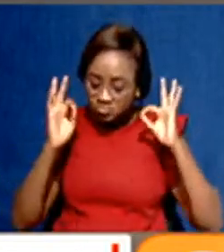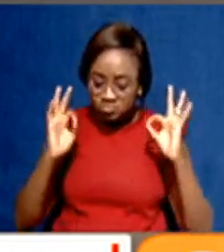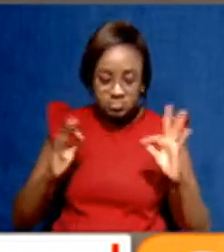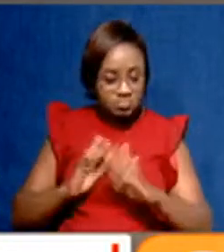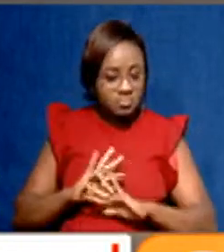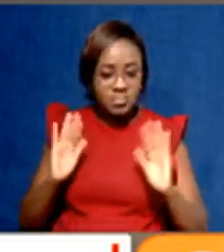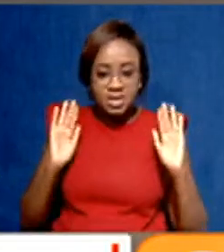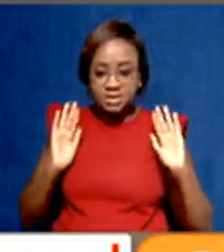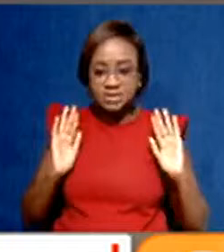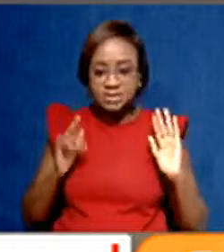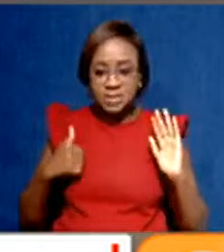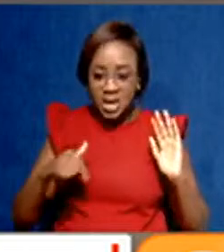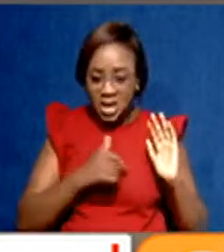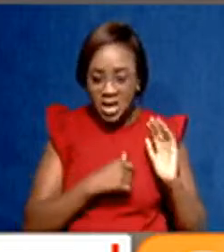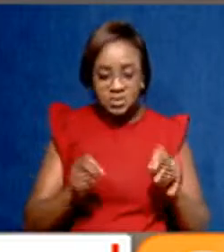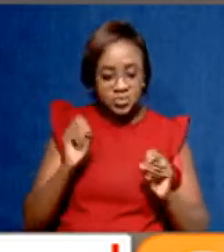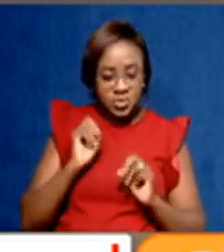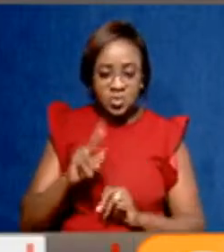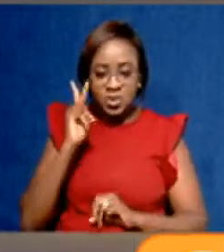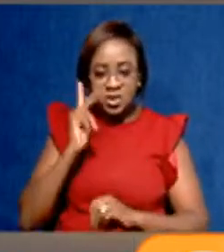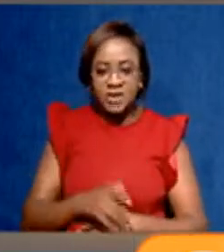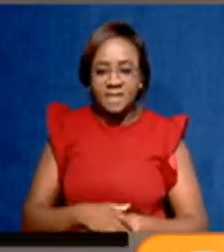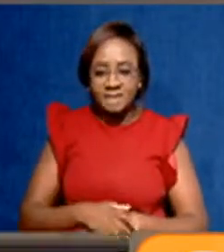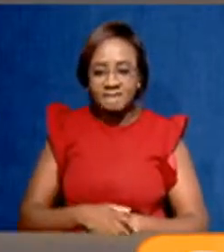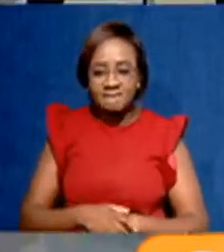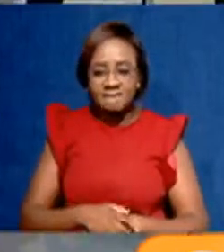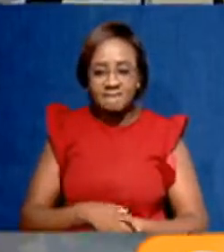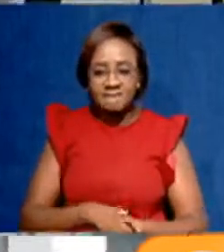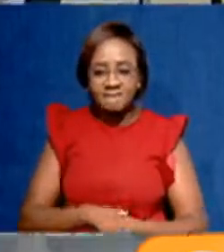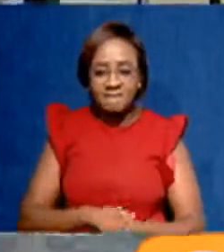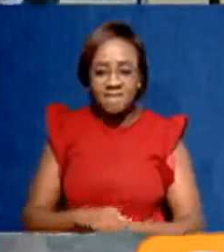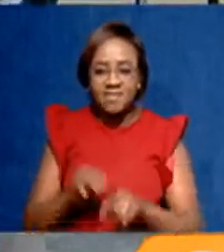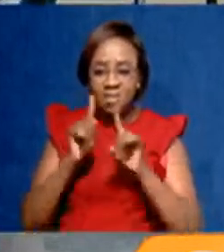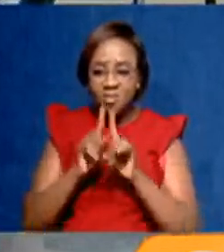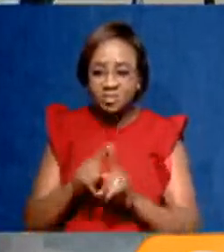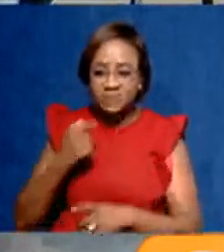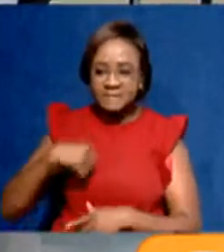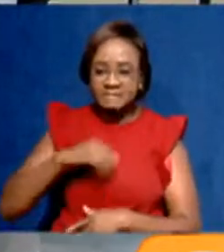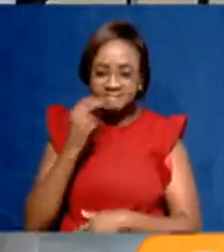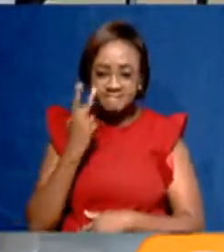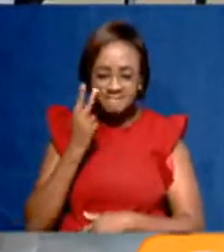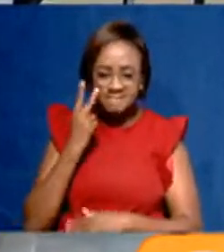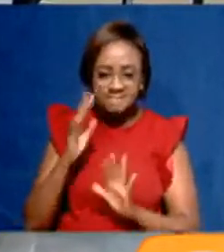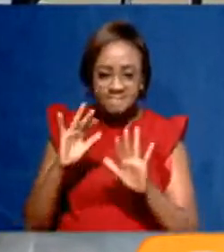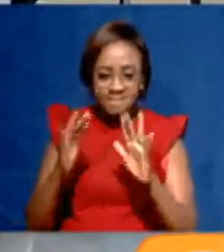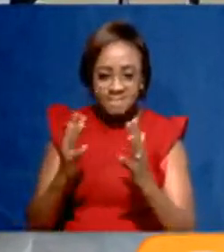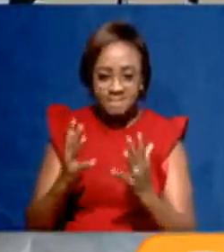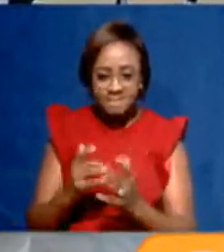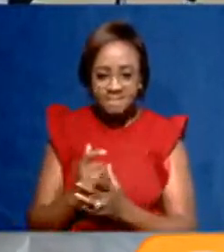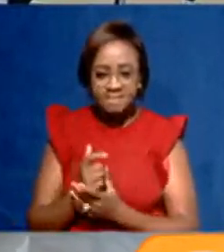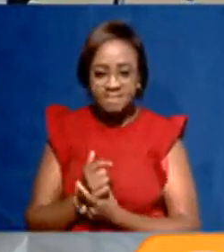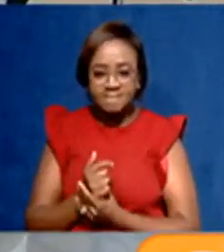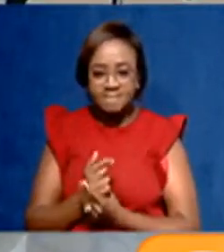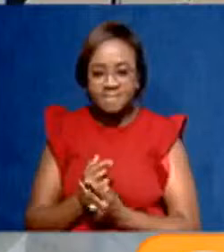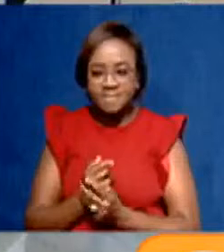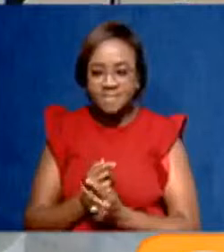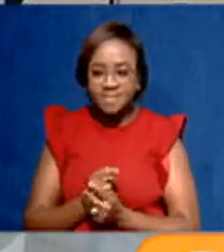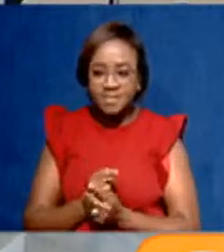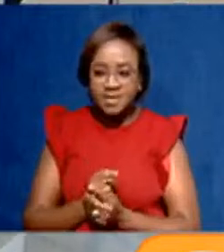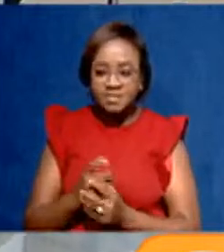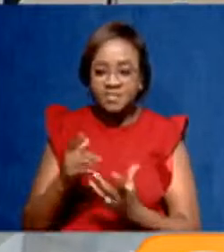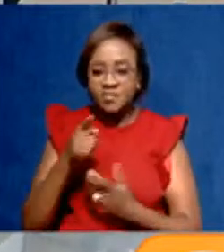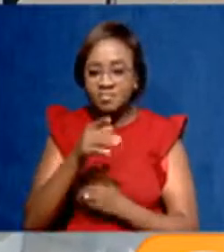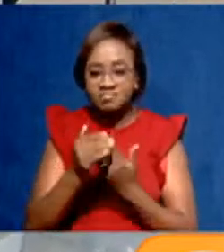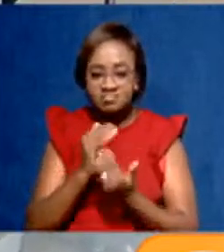are okay with that. Yes. And when it comes to how this is actually done, the mechanics of Kang'ata care, do they get a card